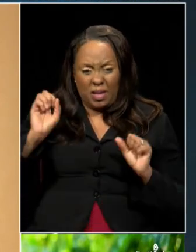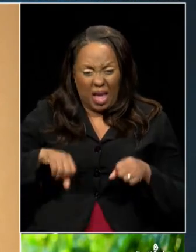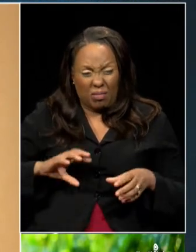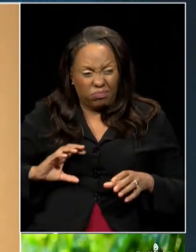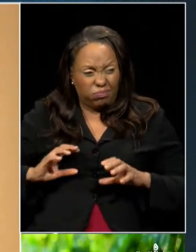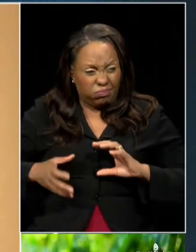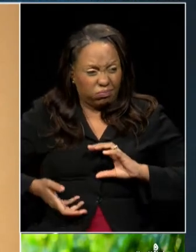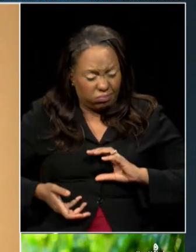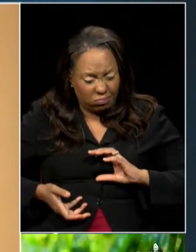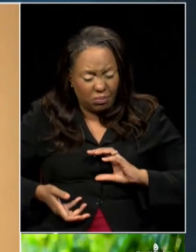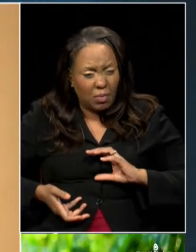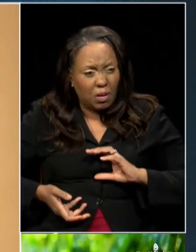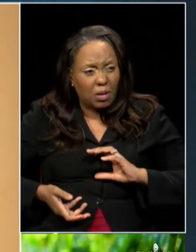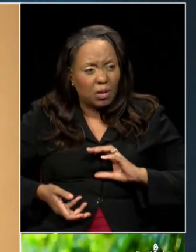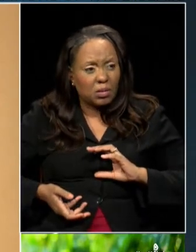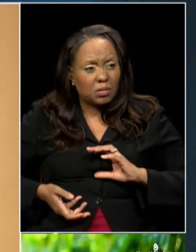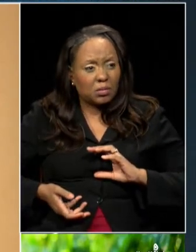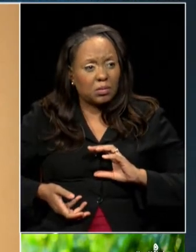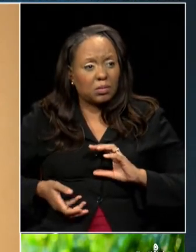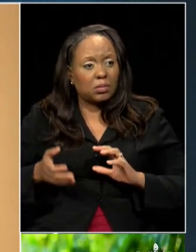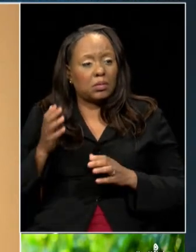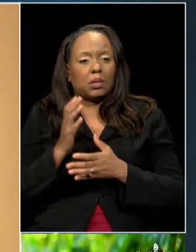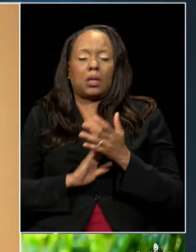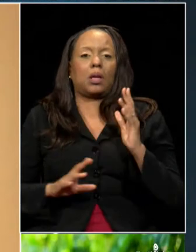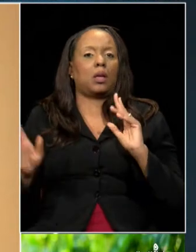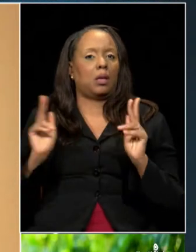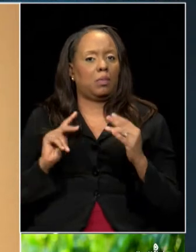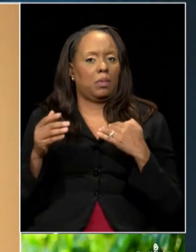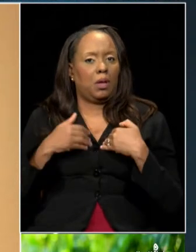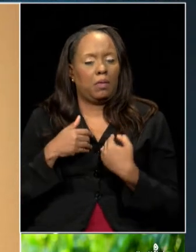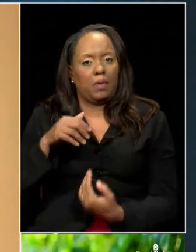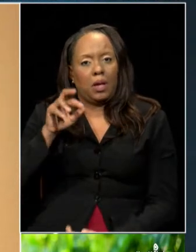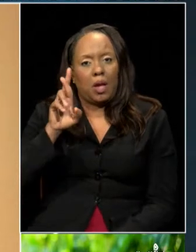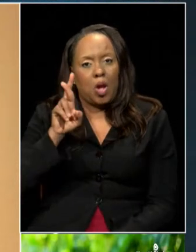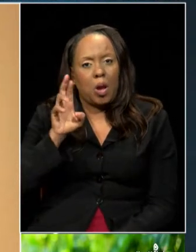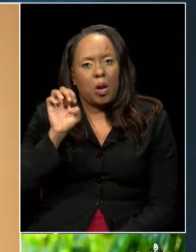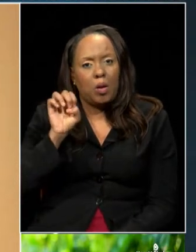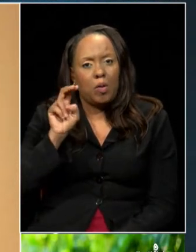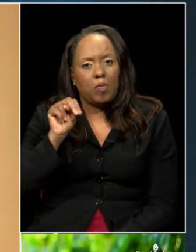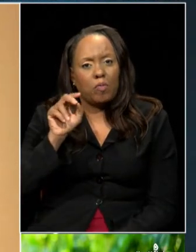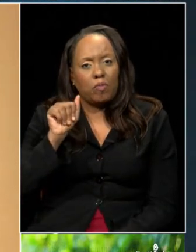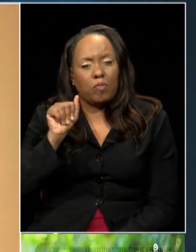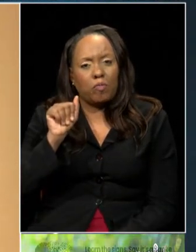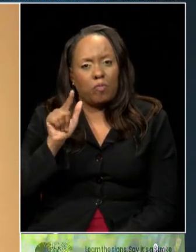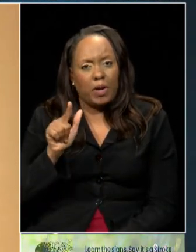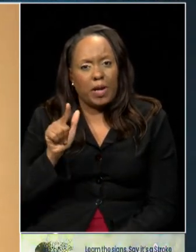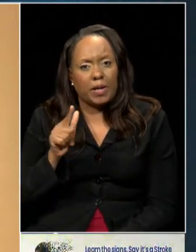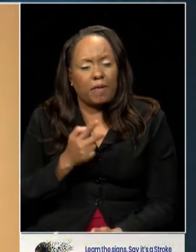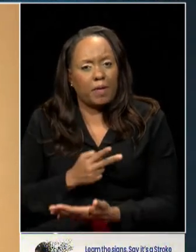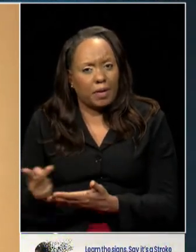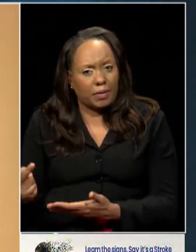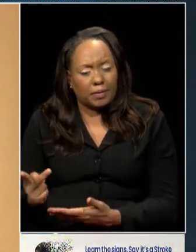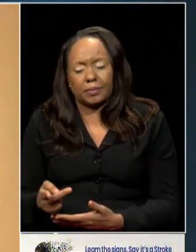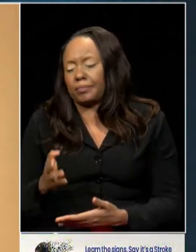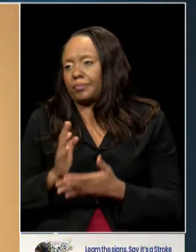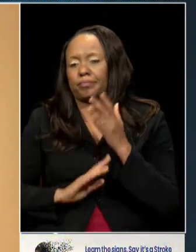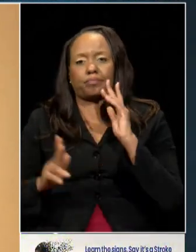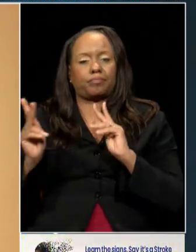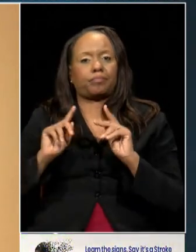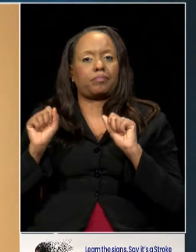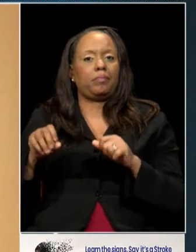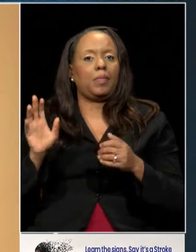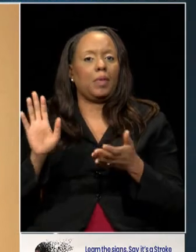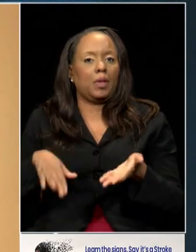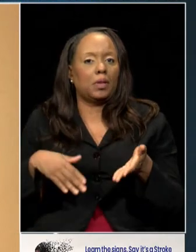Thing about patients with renal failure, if they don't go to dialysis, they can die from their